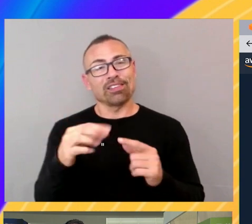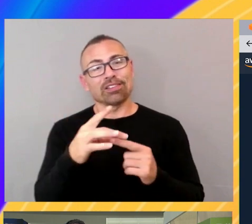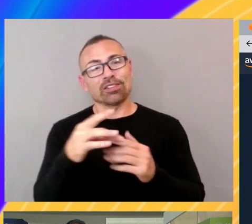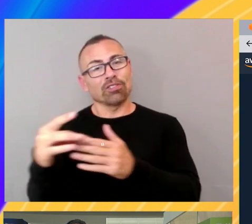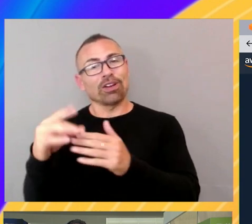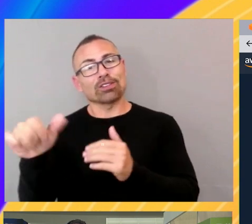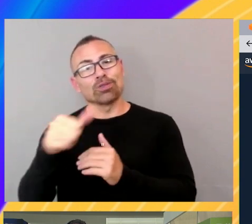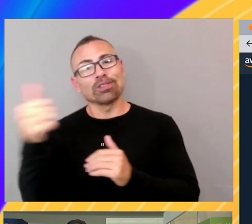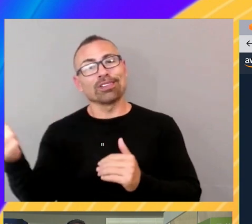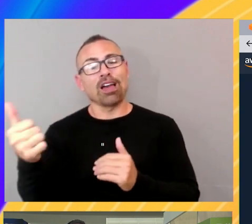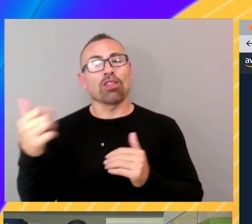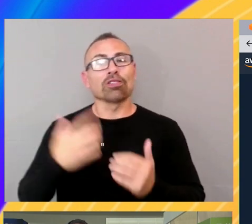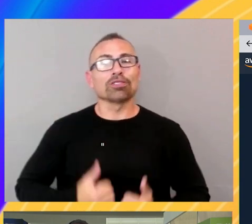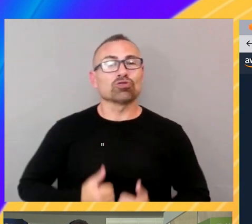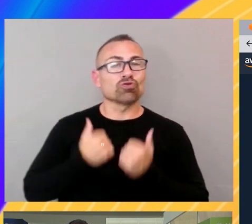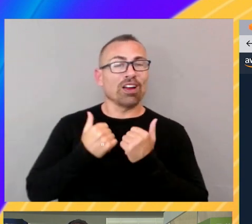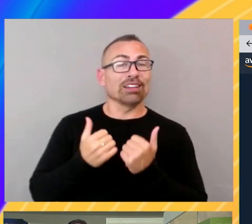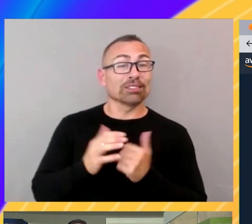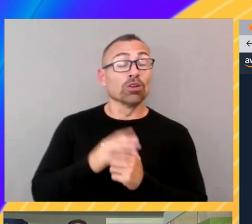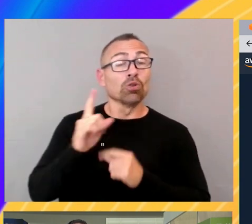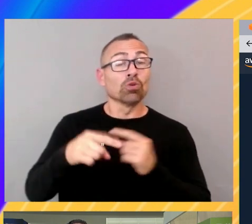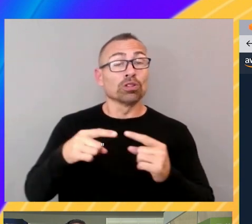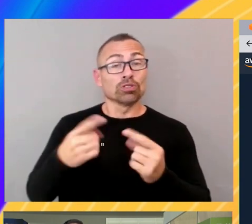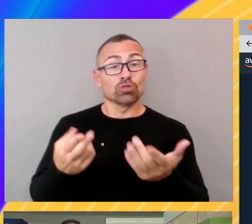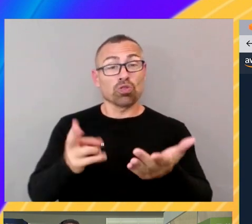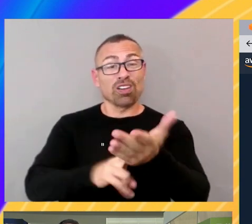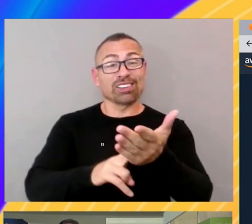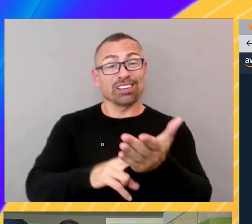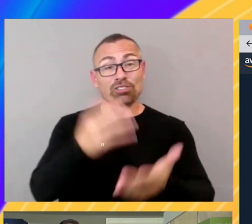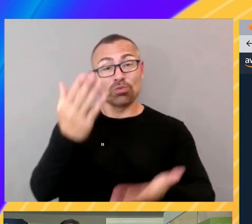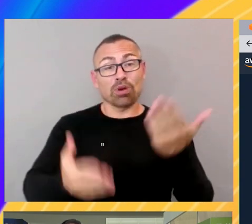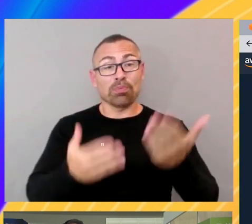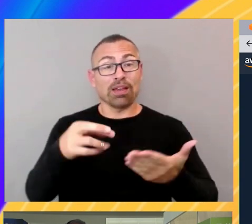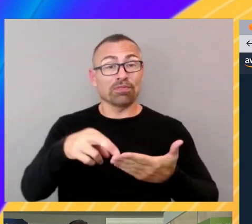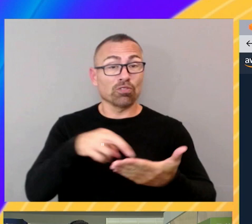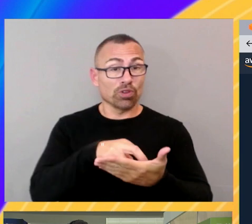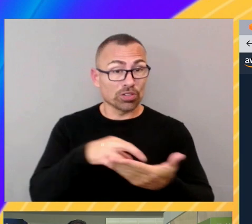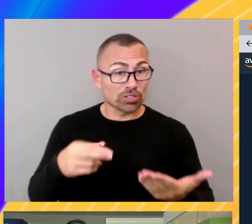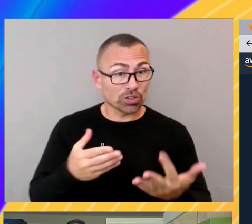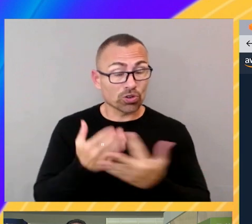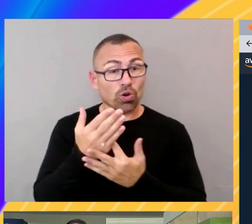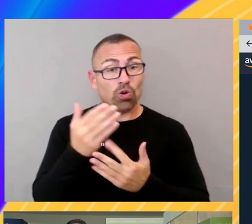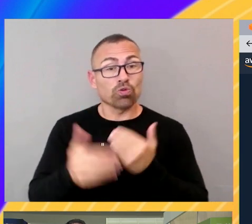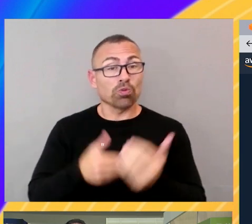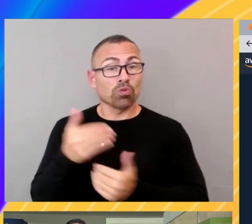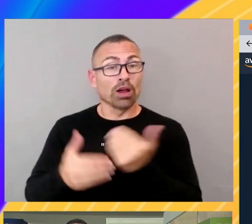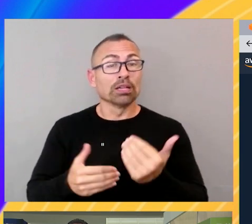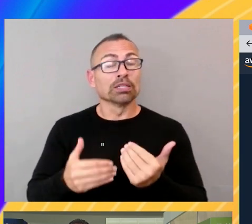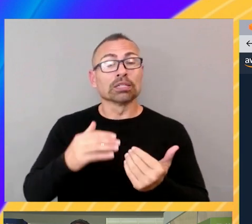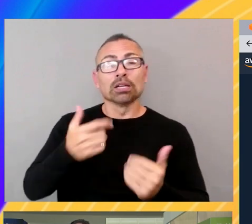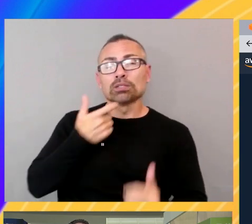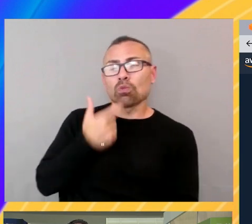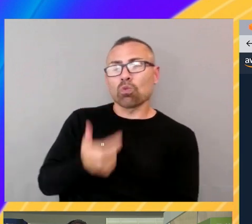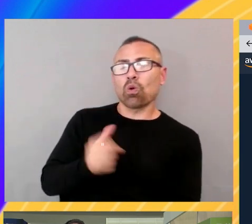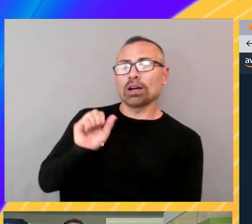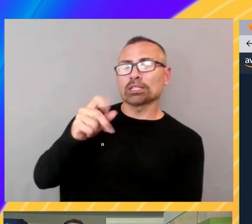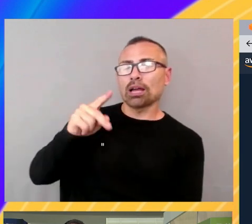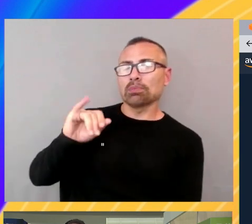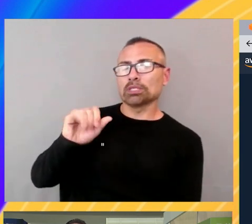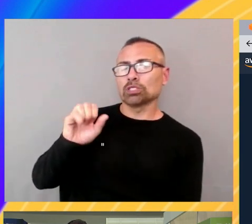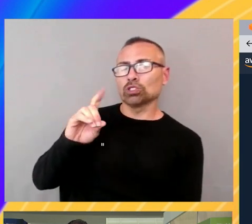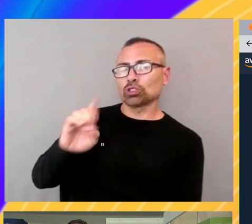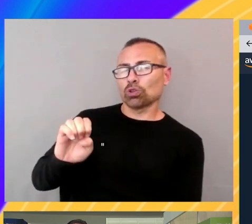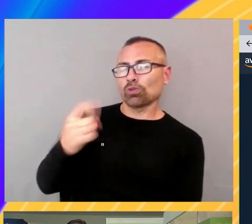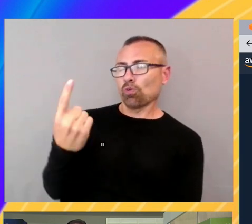AWS-DC-Summit-2023. Once you log in, you might need to register, walk through the process, watch episode 1, and what that'll do is it'll show you how to get logged in, how to